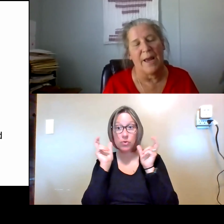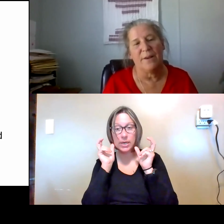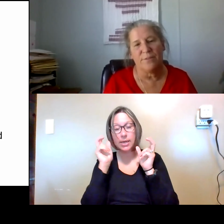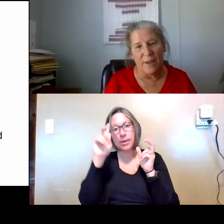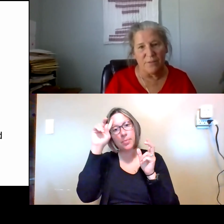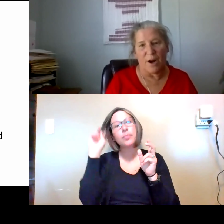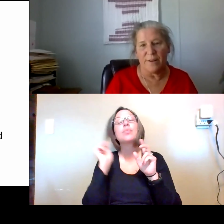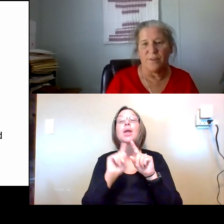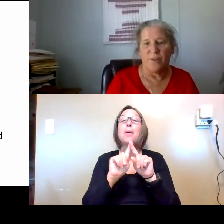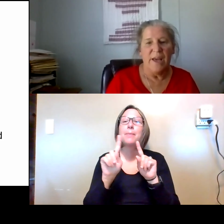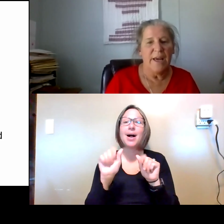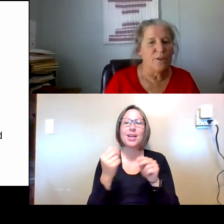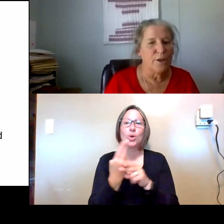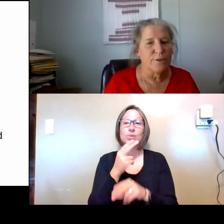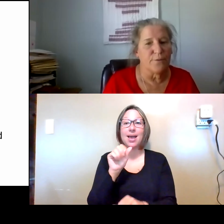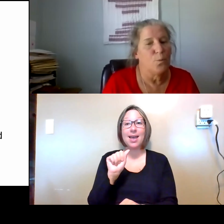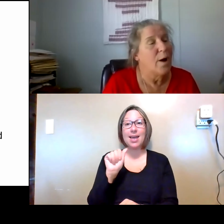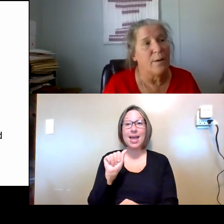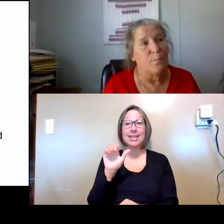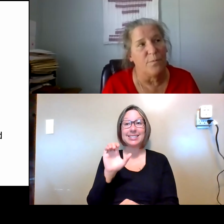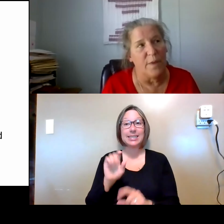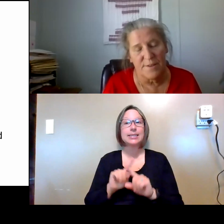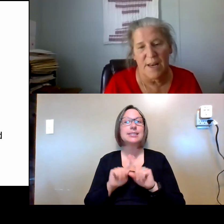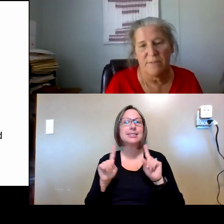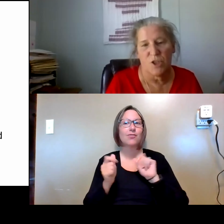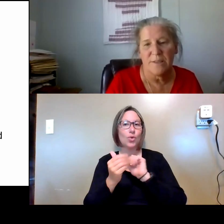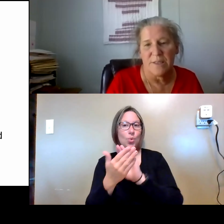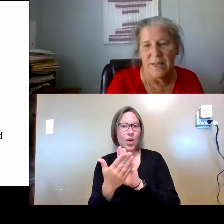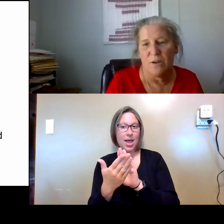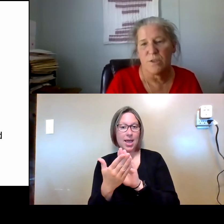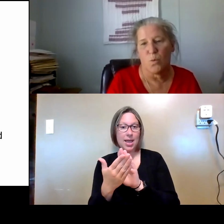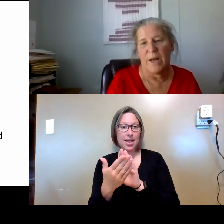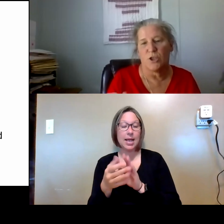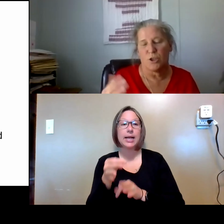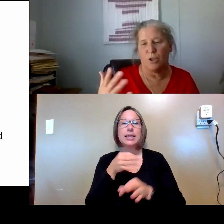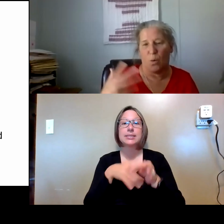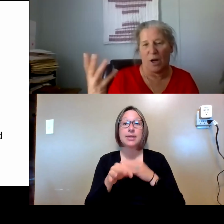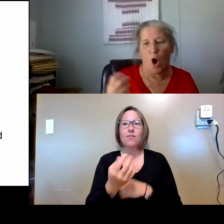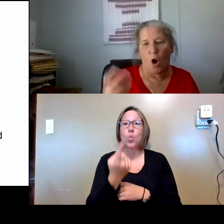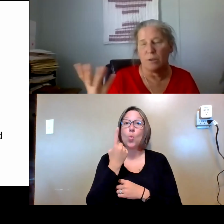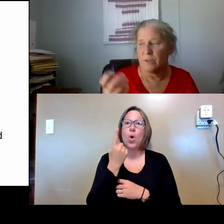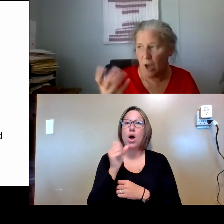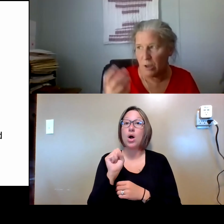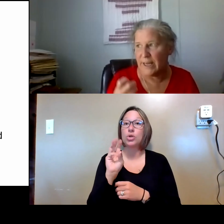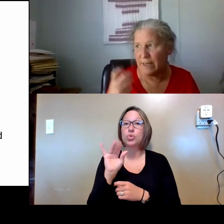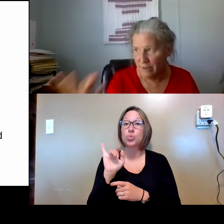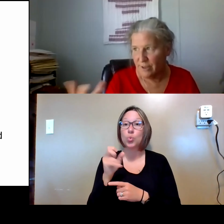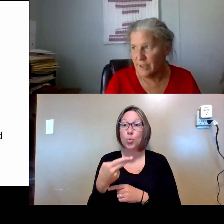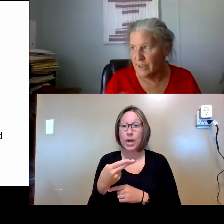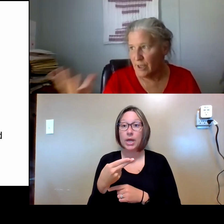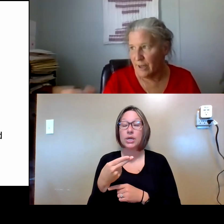of the AAC devices in a little different way. Instead of just a single switch, a call